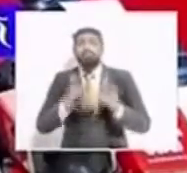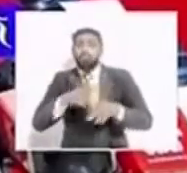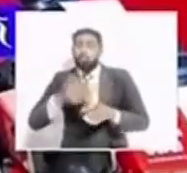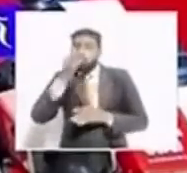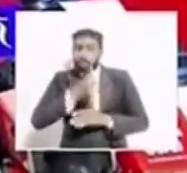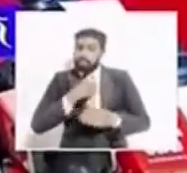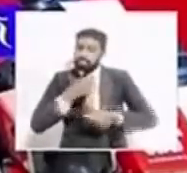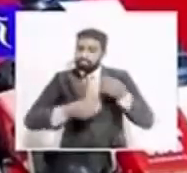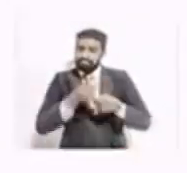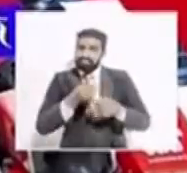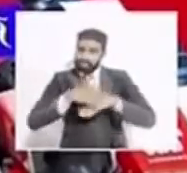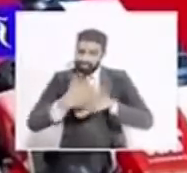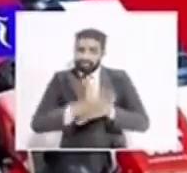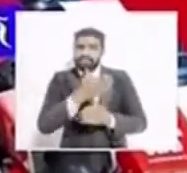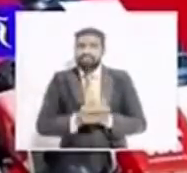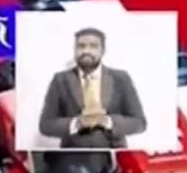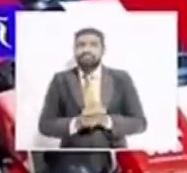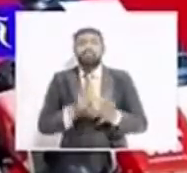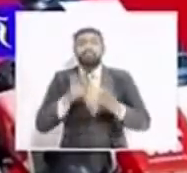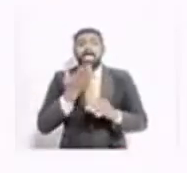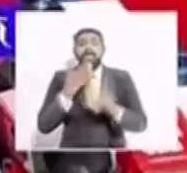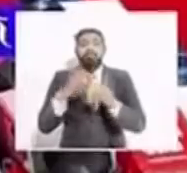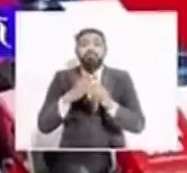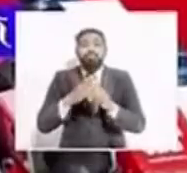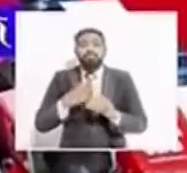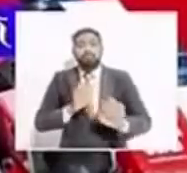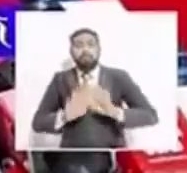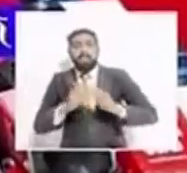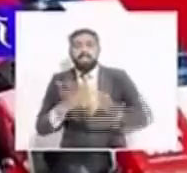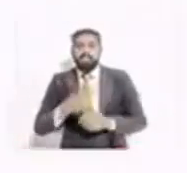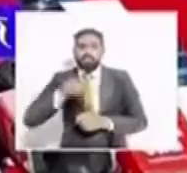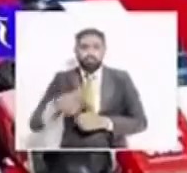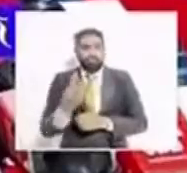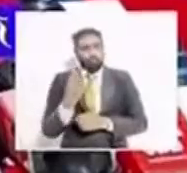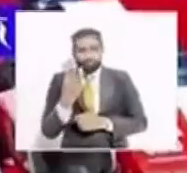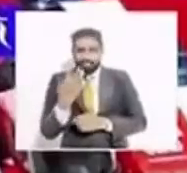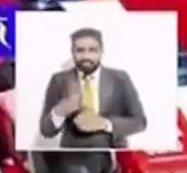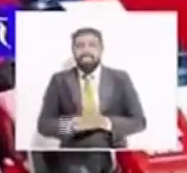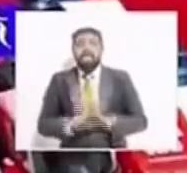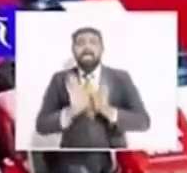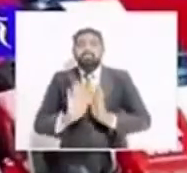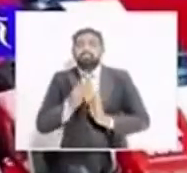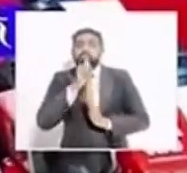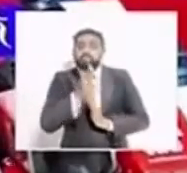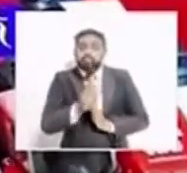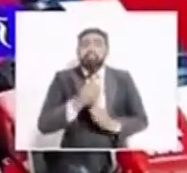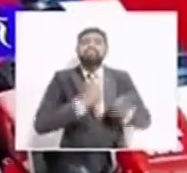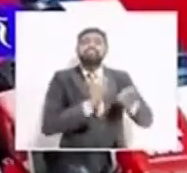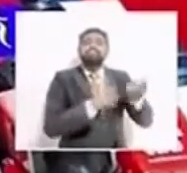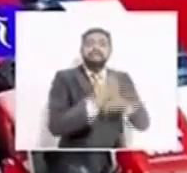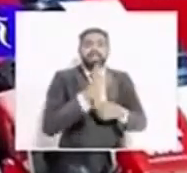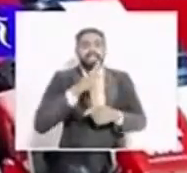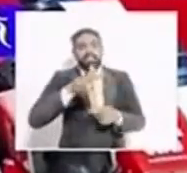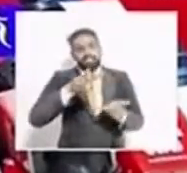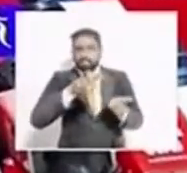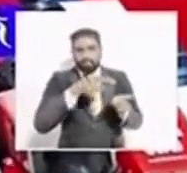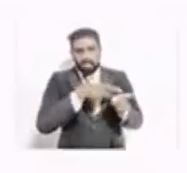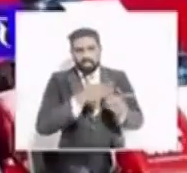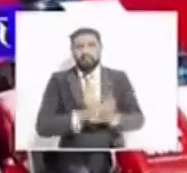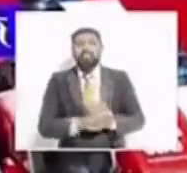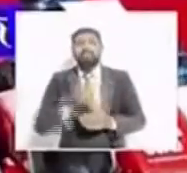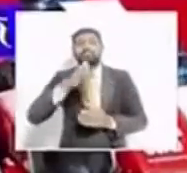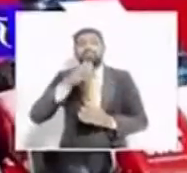the dollar at 203 rupees, but the value of a dollar in the market went to 250 rupees. Some export companies converted their